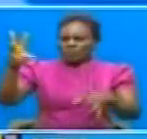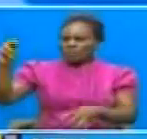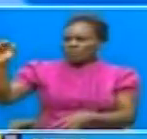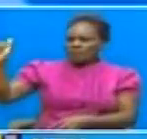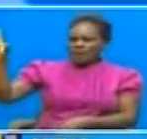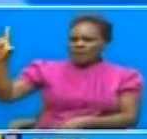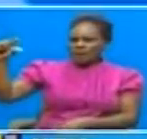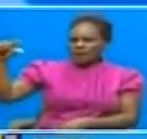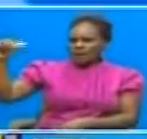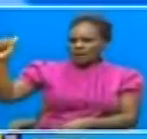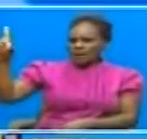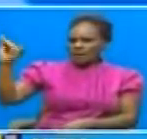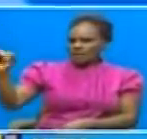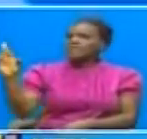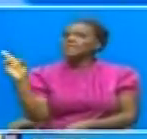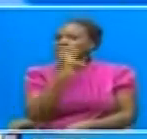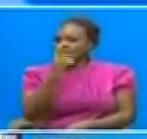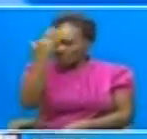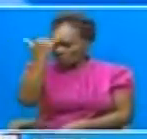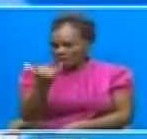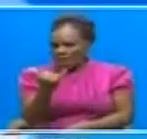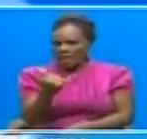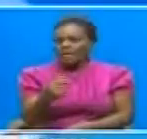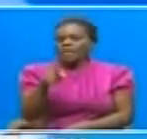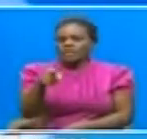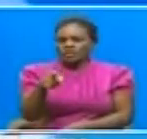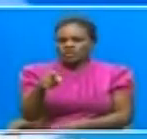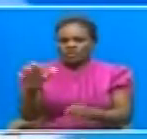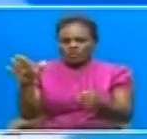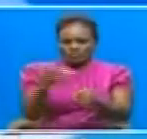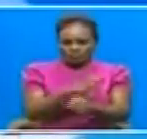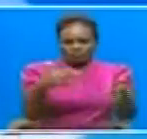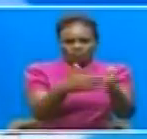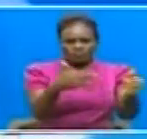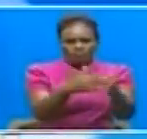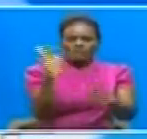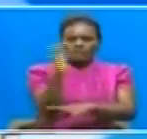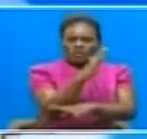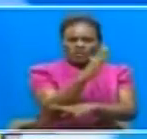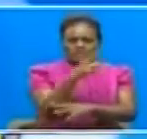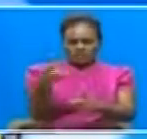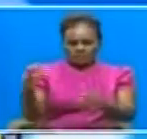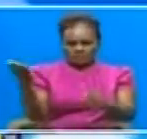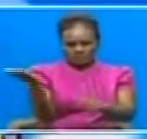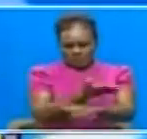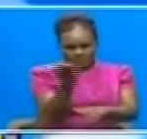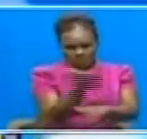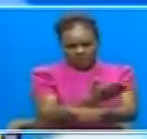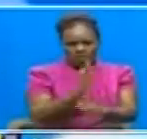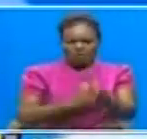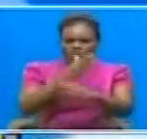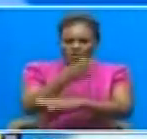soda ash, is at risk due to siltation occasioned by deforestation in areas of Narok County. Going up to